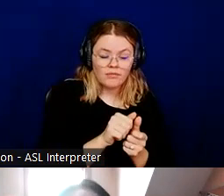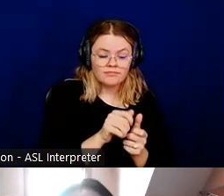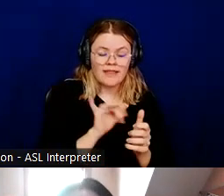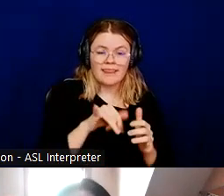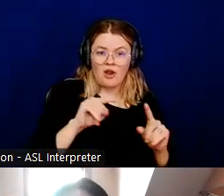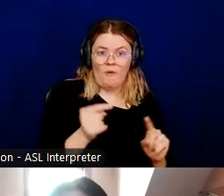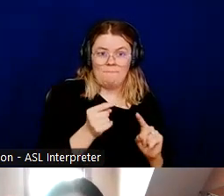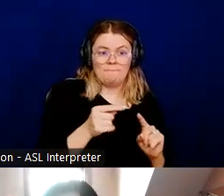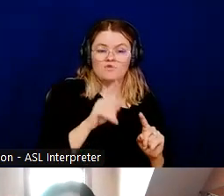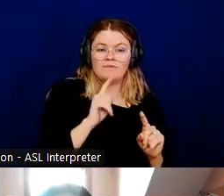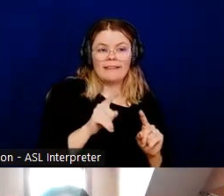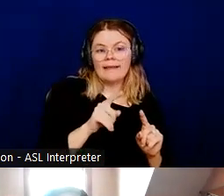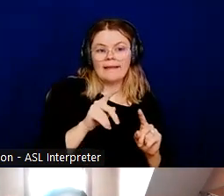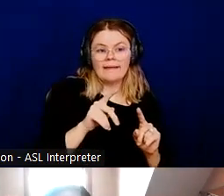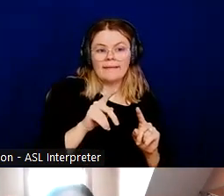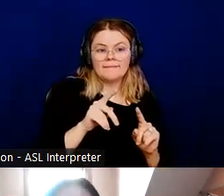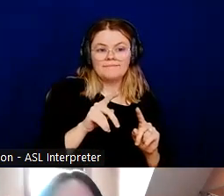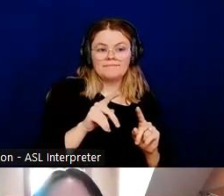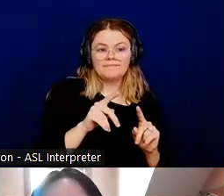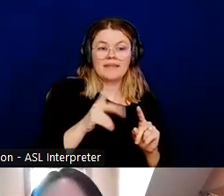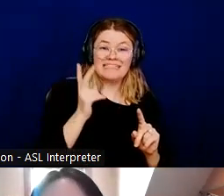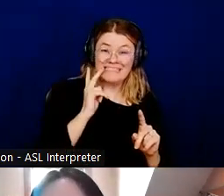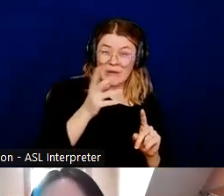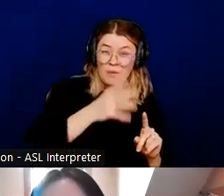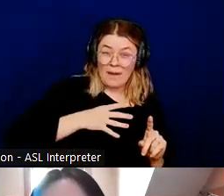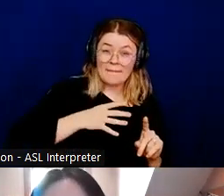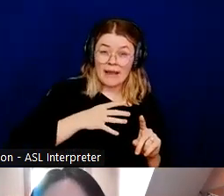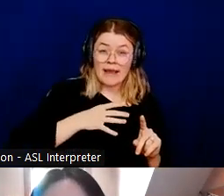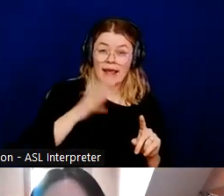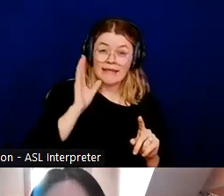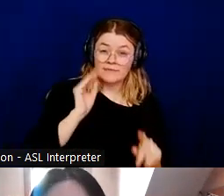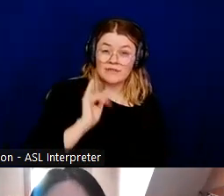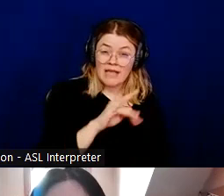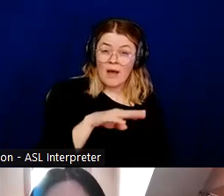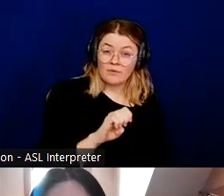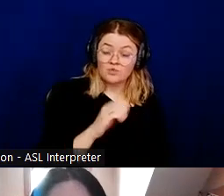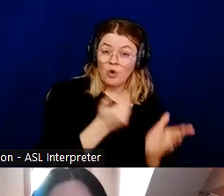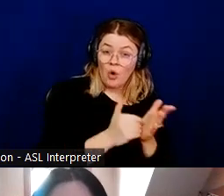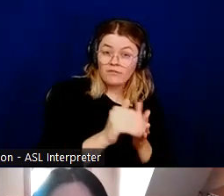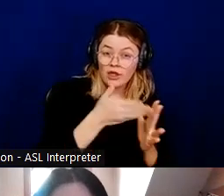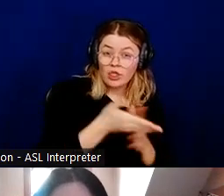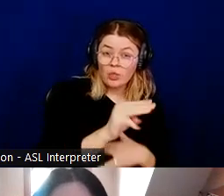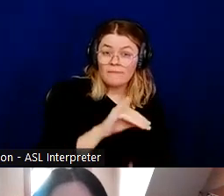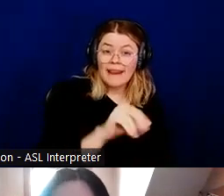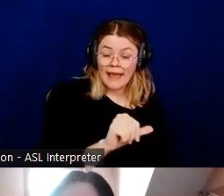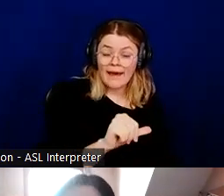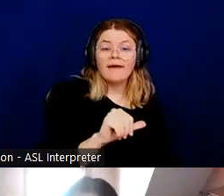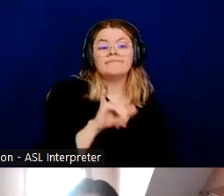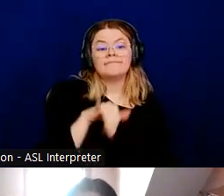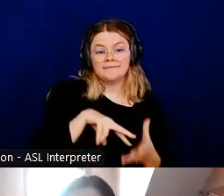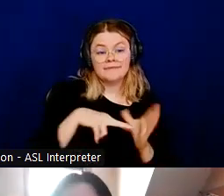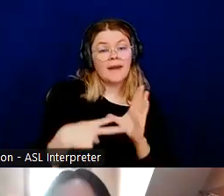seeing women being abused all the time does increase the likelihood of women facing abuse in